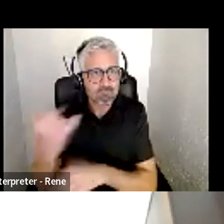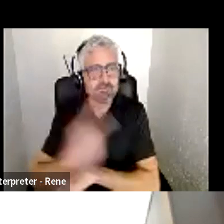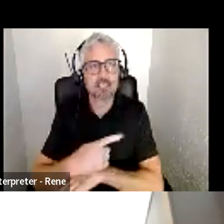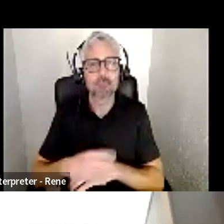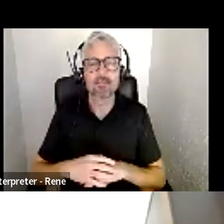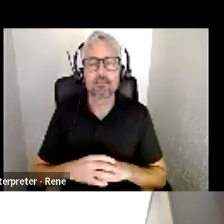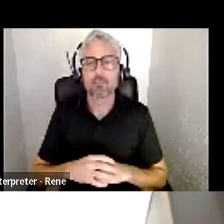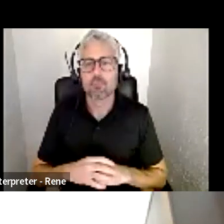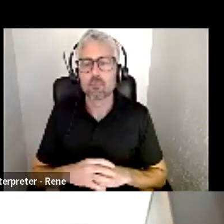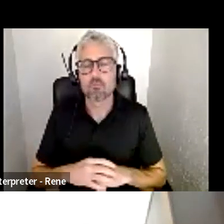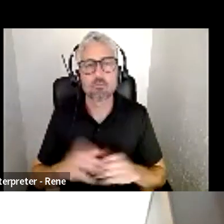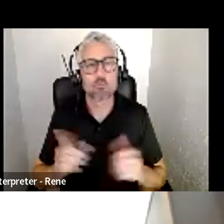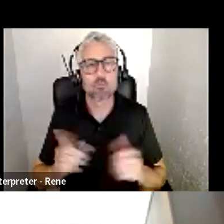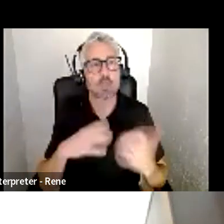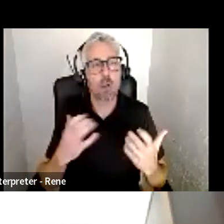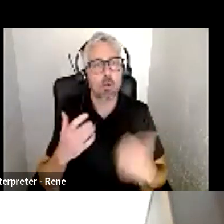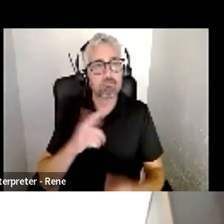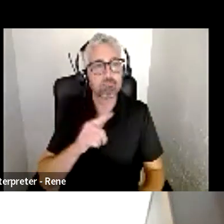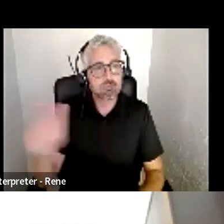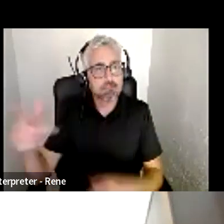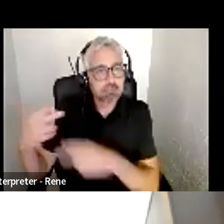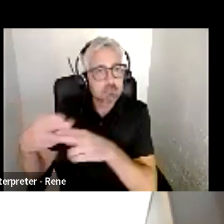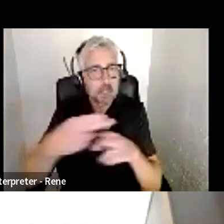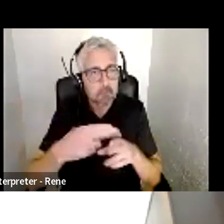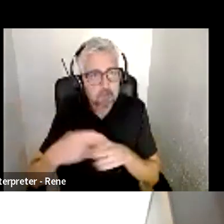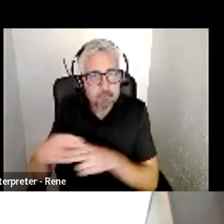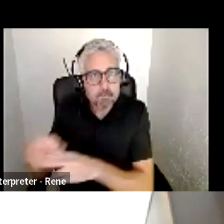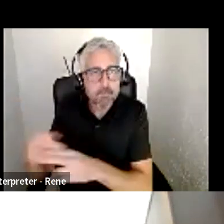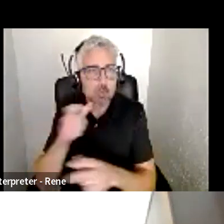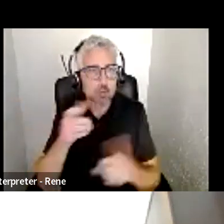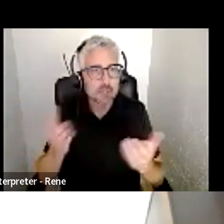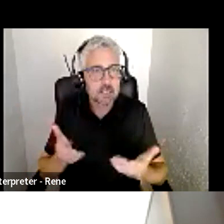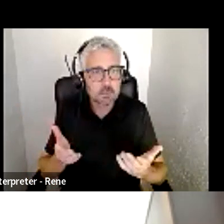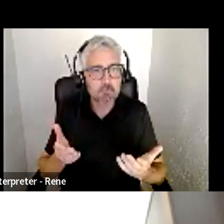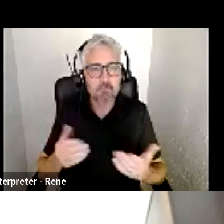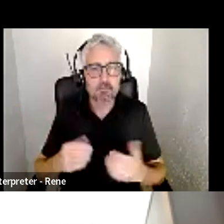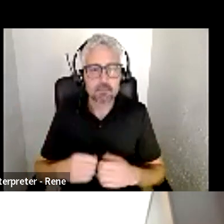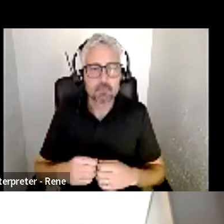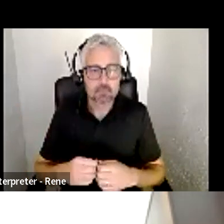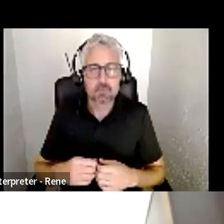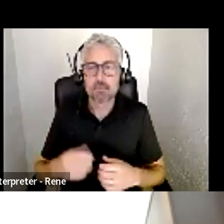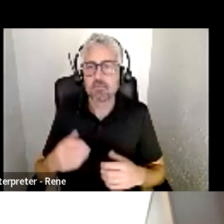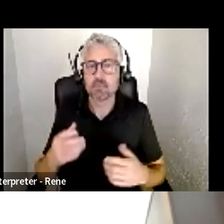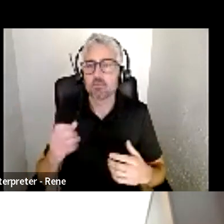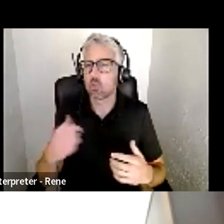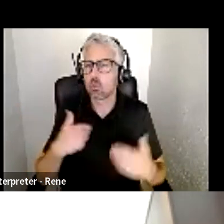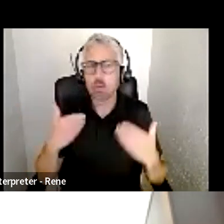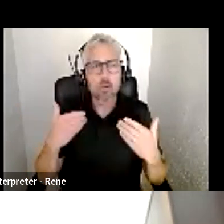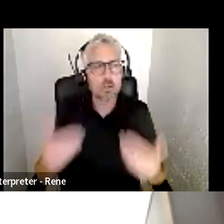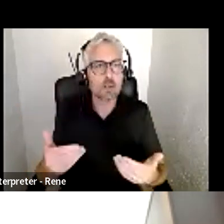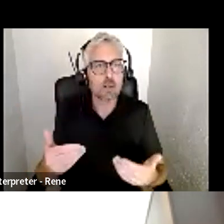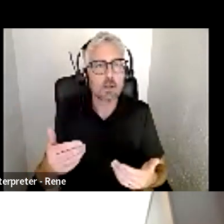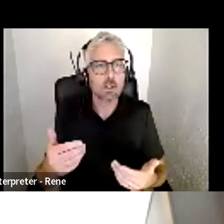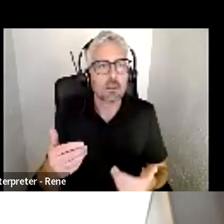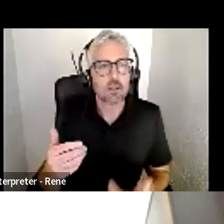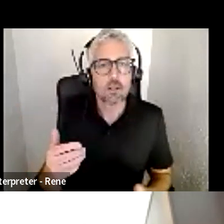to first do a roll call here before we get started. And then we'll keep going. So let's go ahead. And what I'm going to do